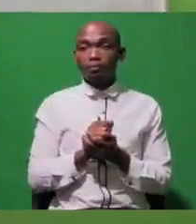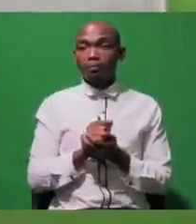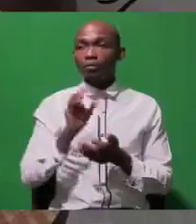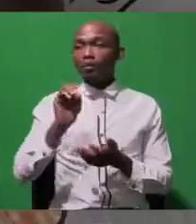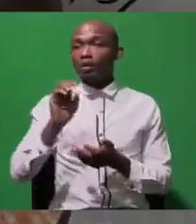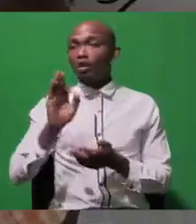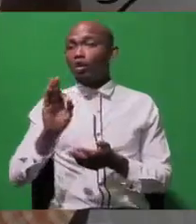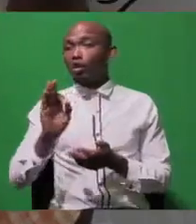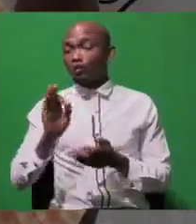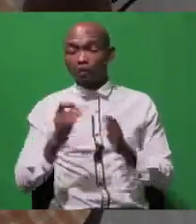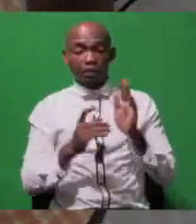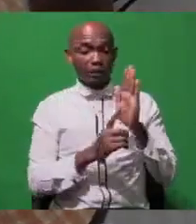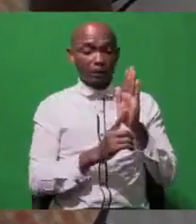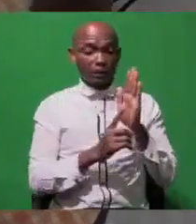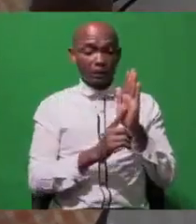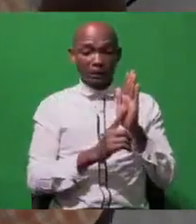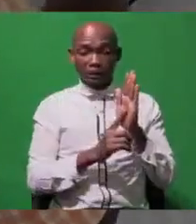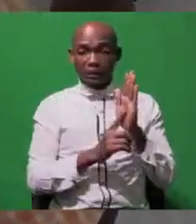of